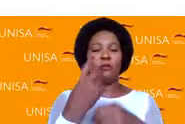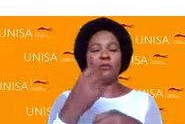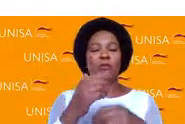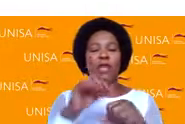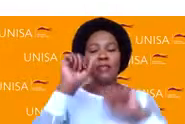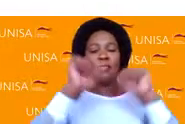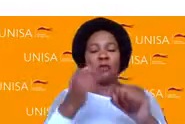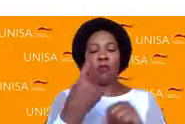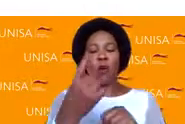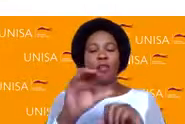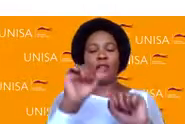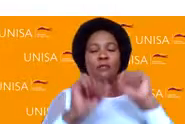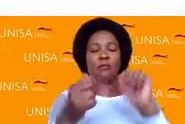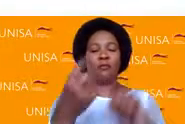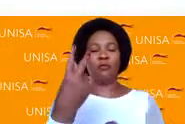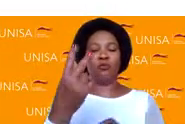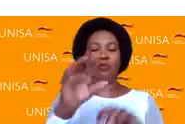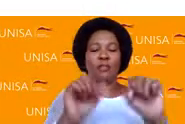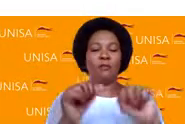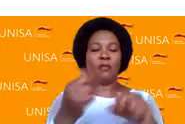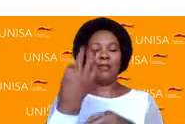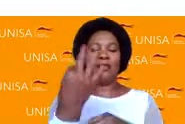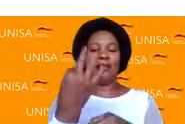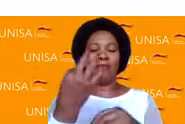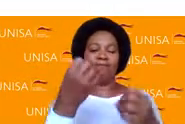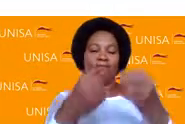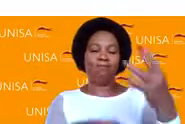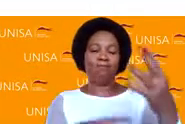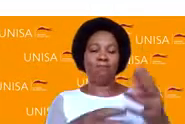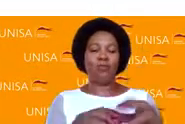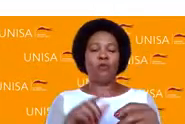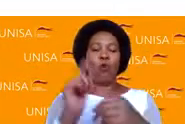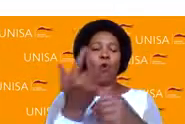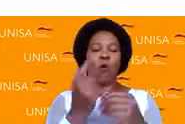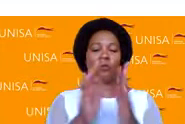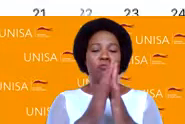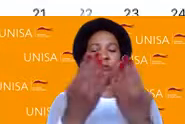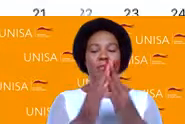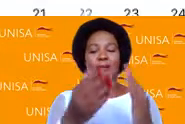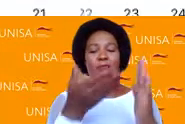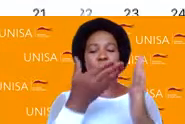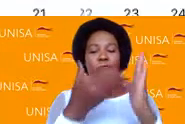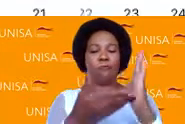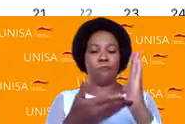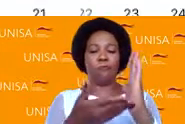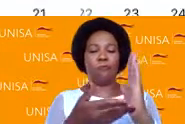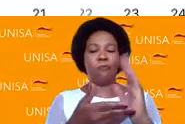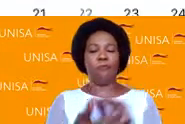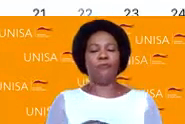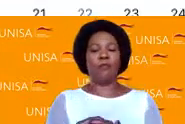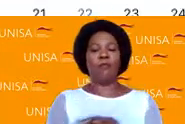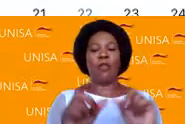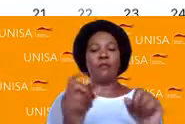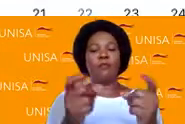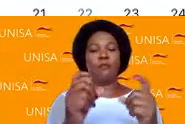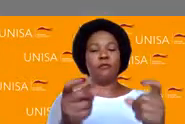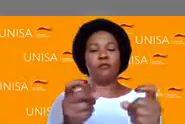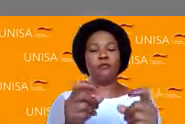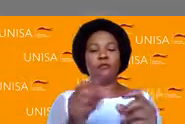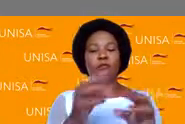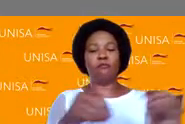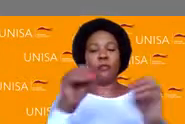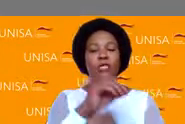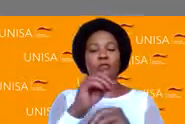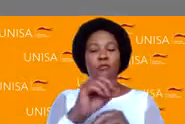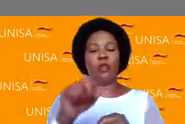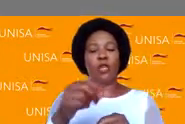this is how I'm going to go through my whole all my material. I'm just quickly going to switch over here to a different